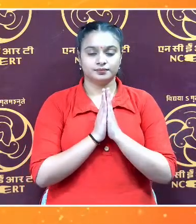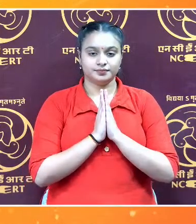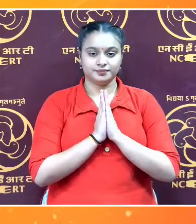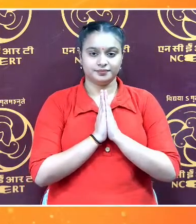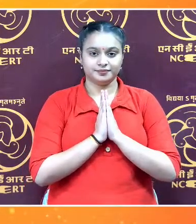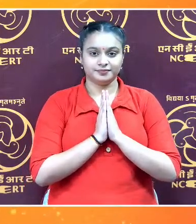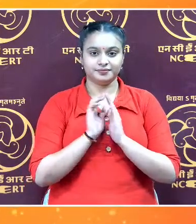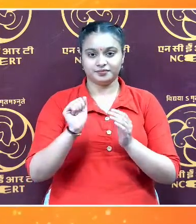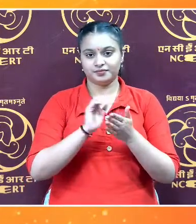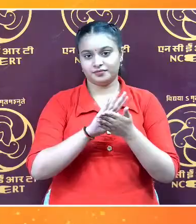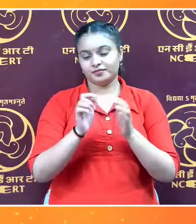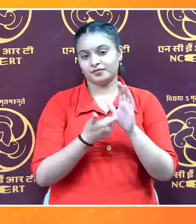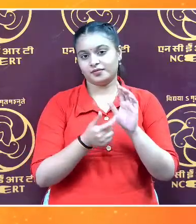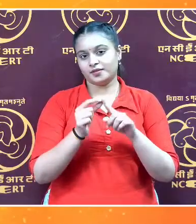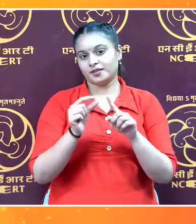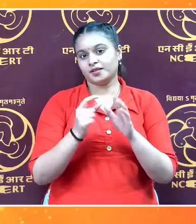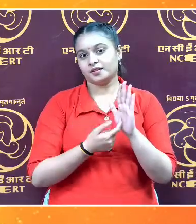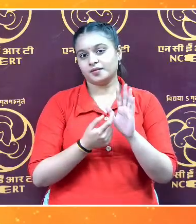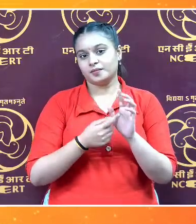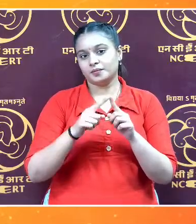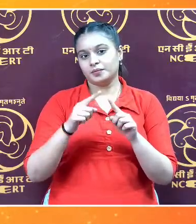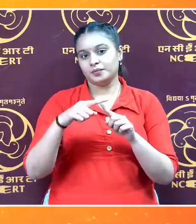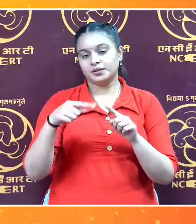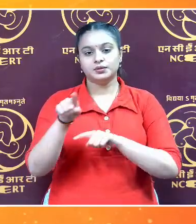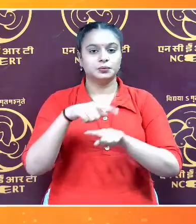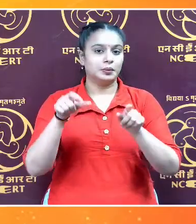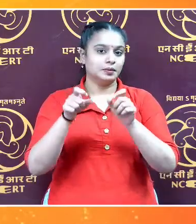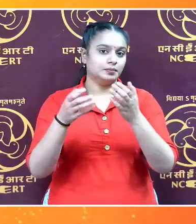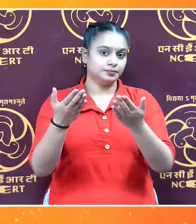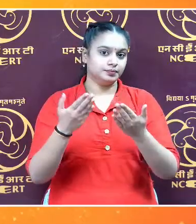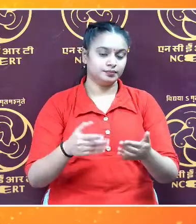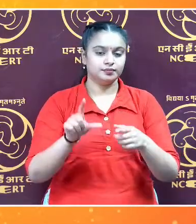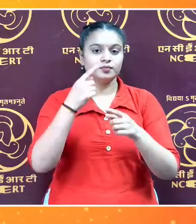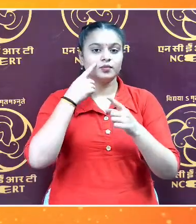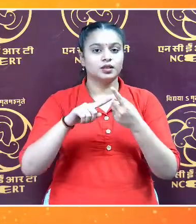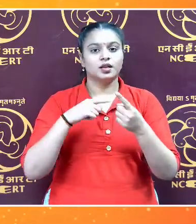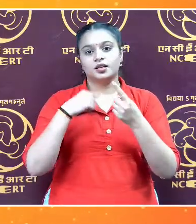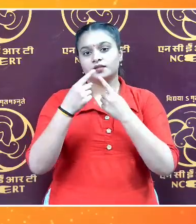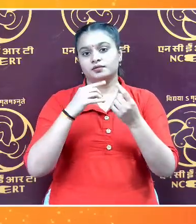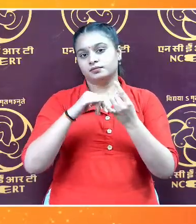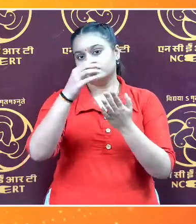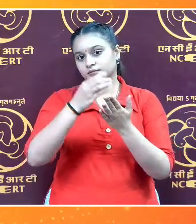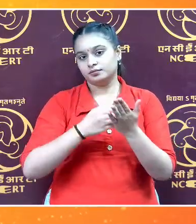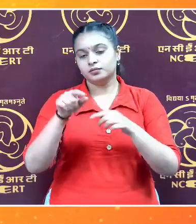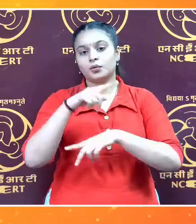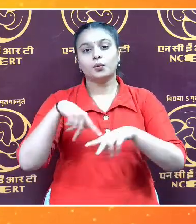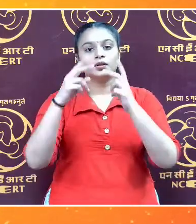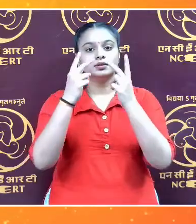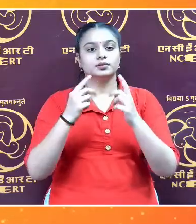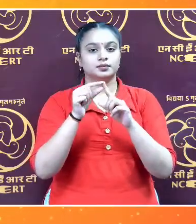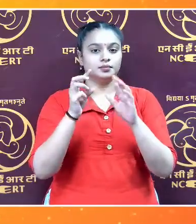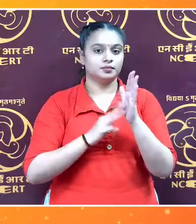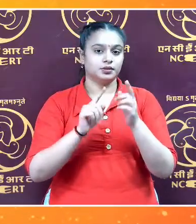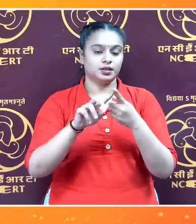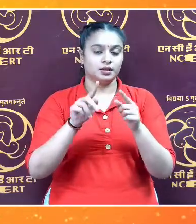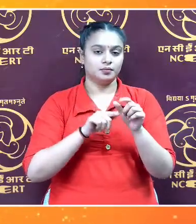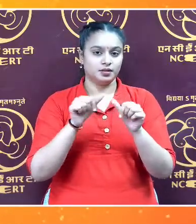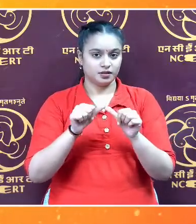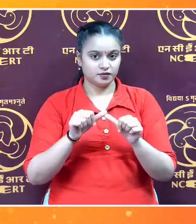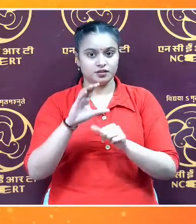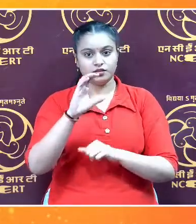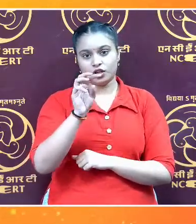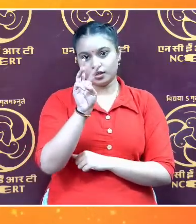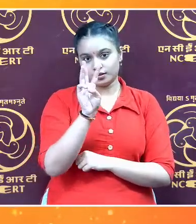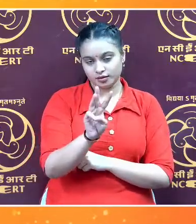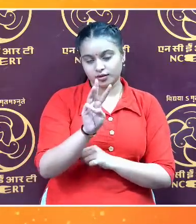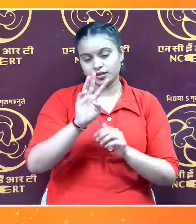Namaskar, I'm Harpreet Kaur and I welcome you all to our live and interactive session. You are watching us on PME Vidya, channel number 3